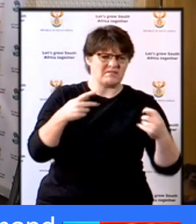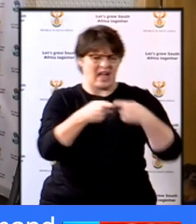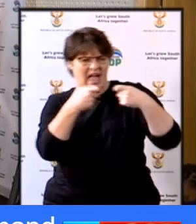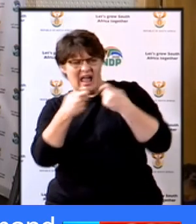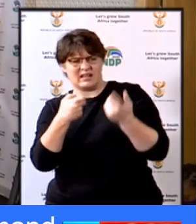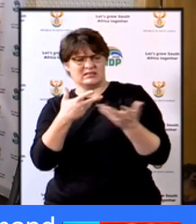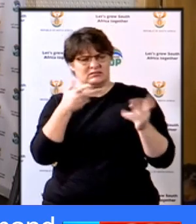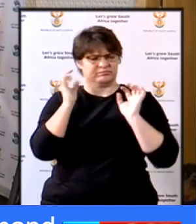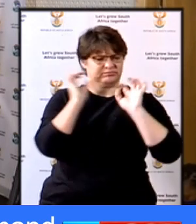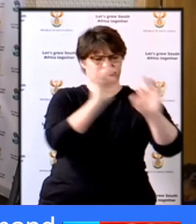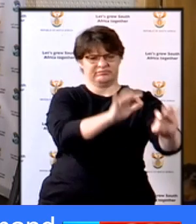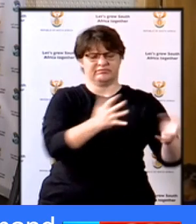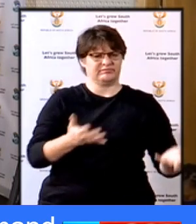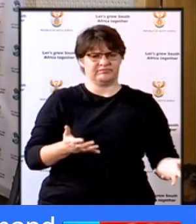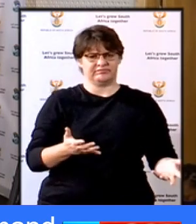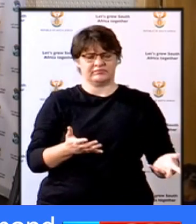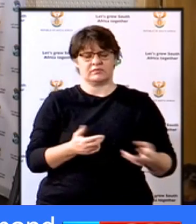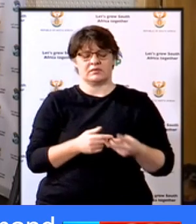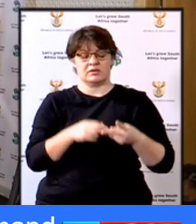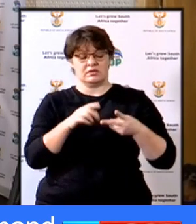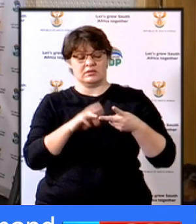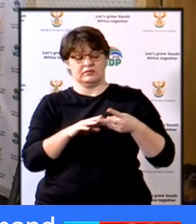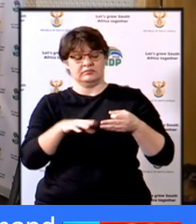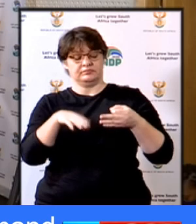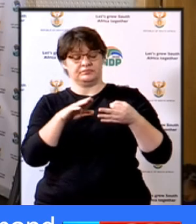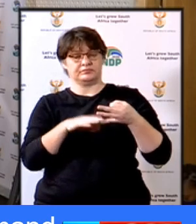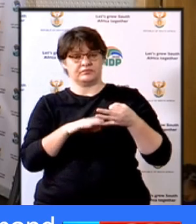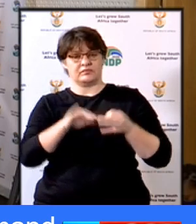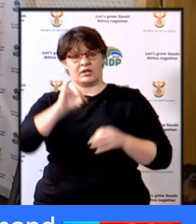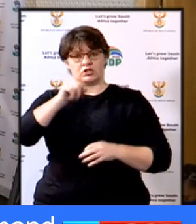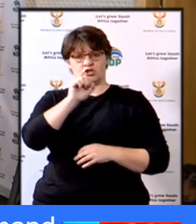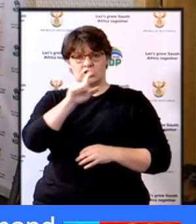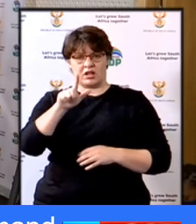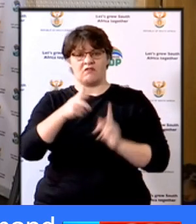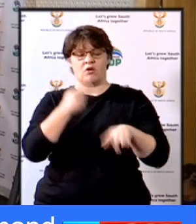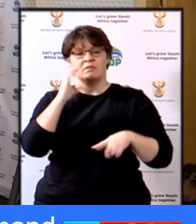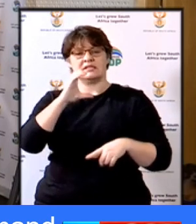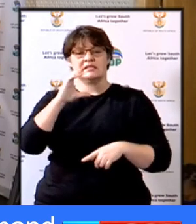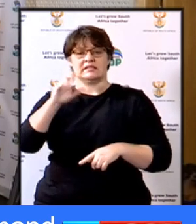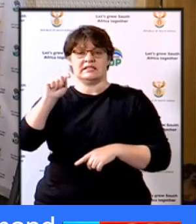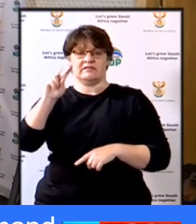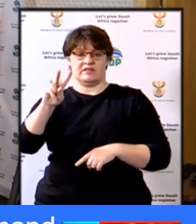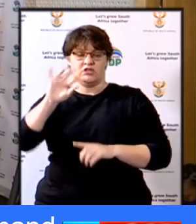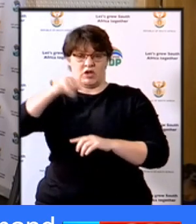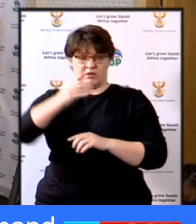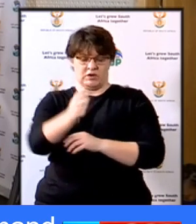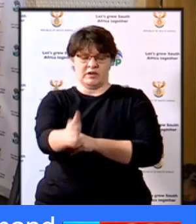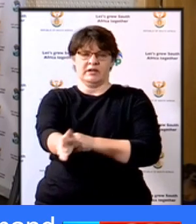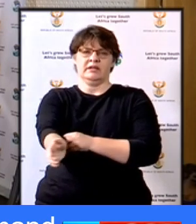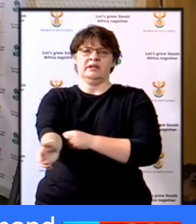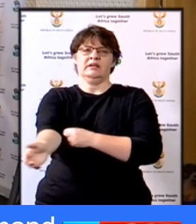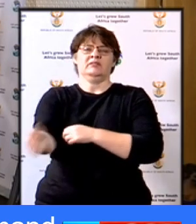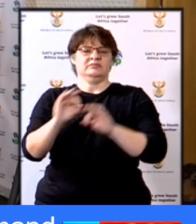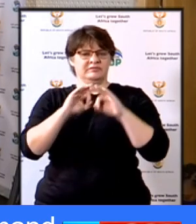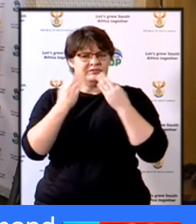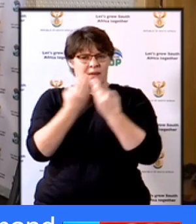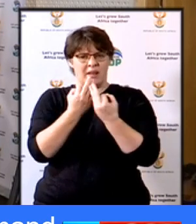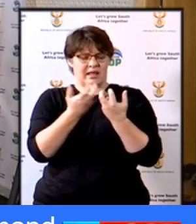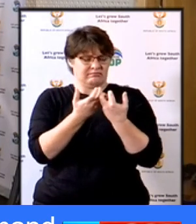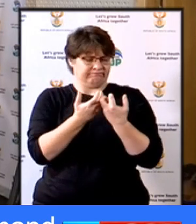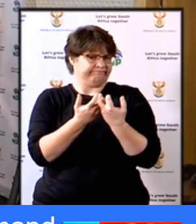large? Then there's a question from Joe from CCTV Joburg. Families have been